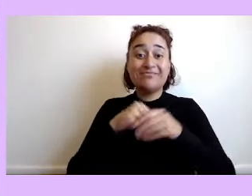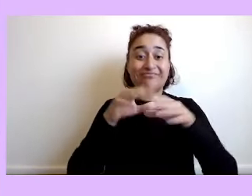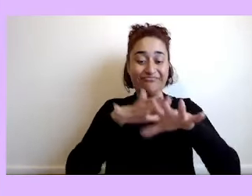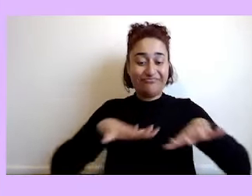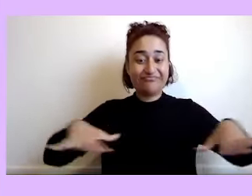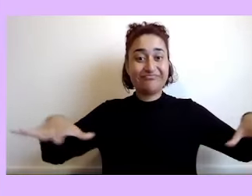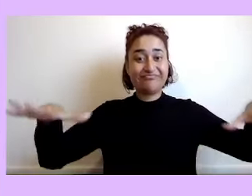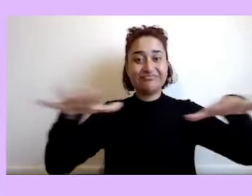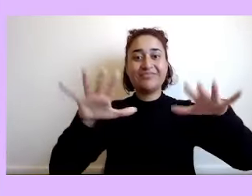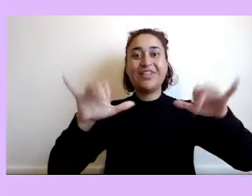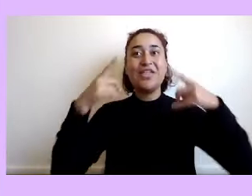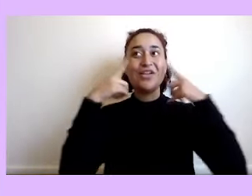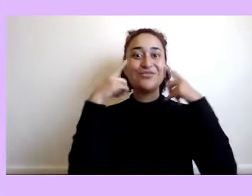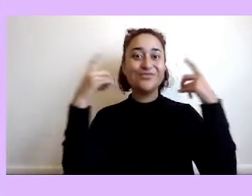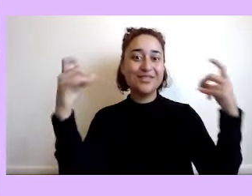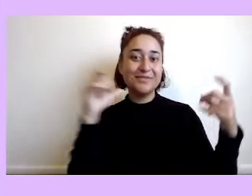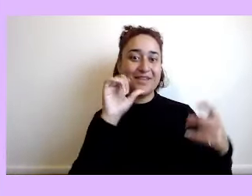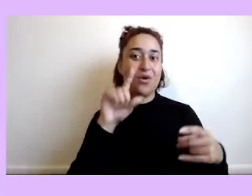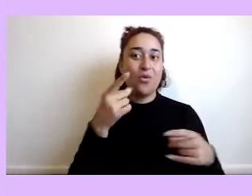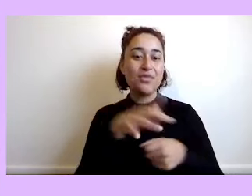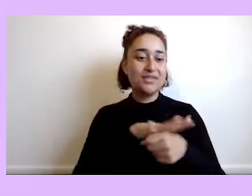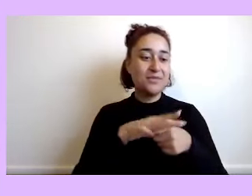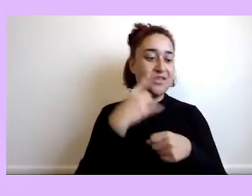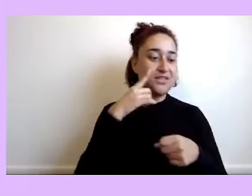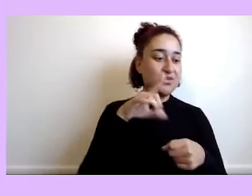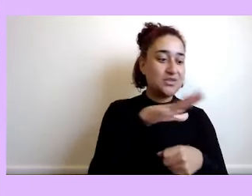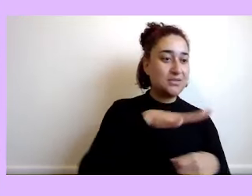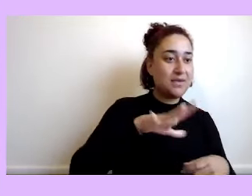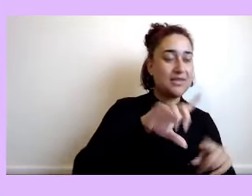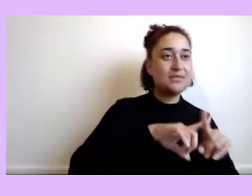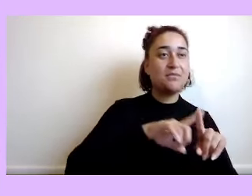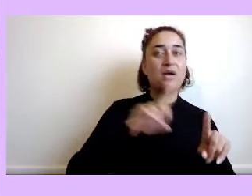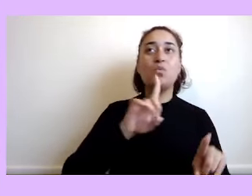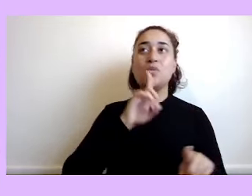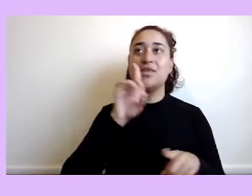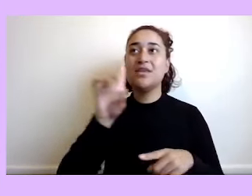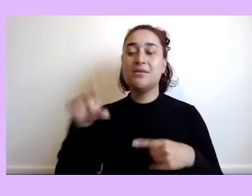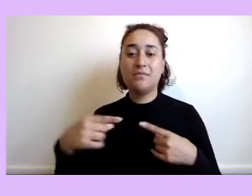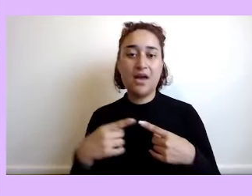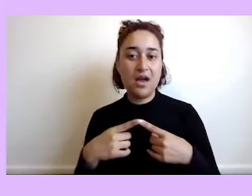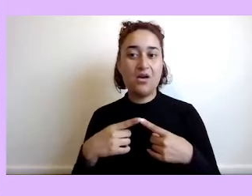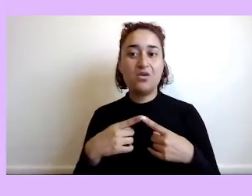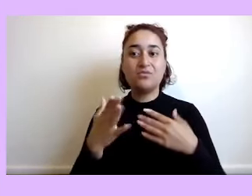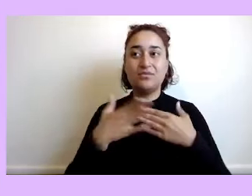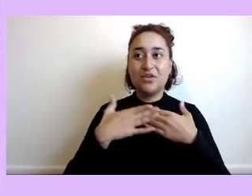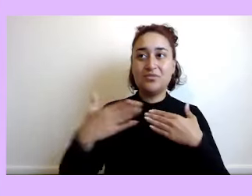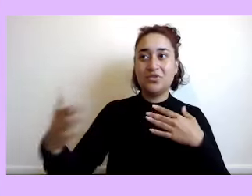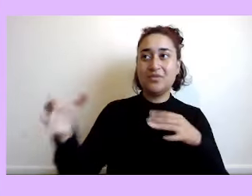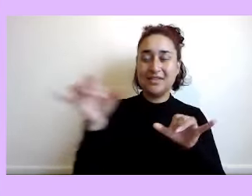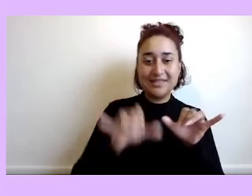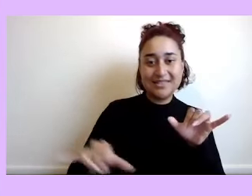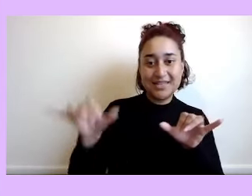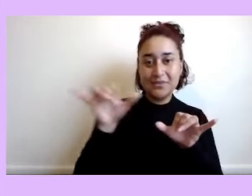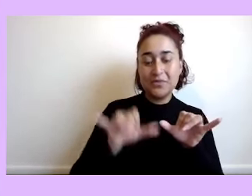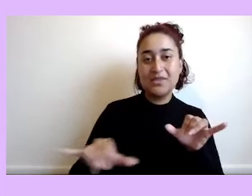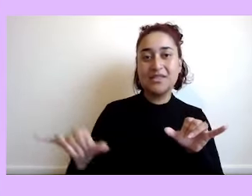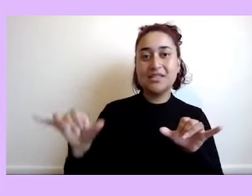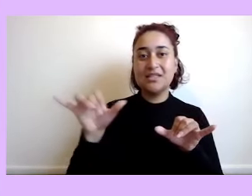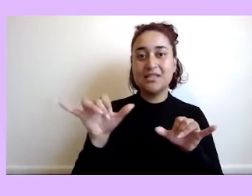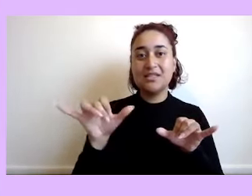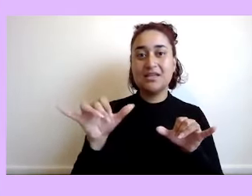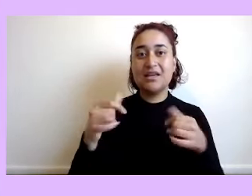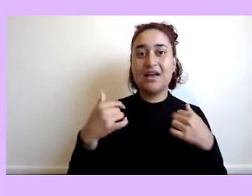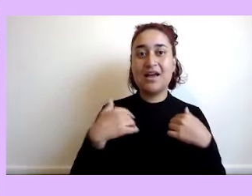that dream of not just space for space, but really about longevity and sustainability, in which I have